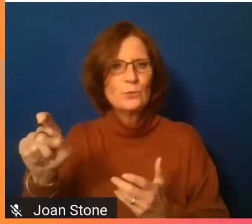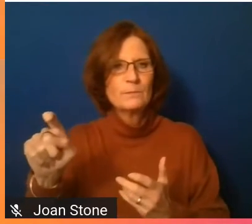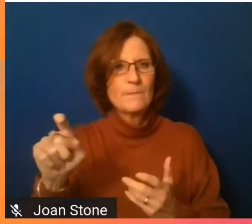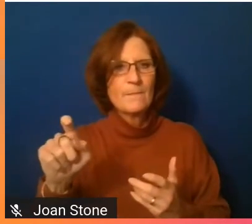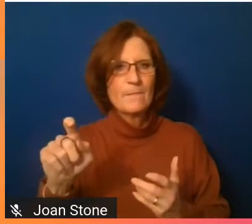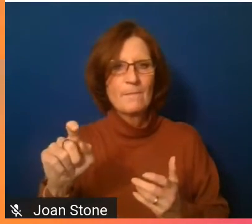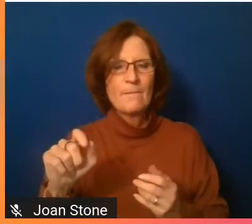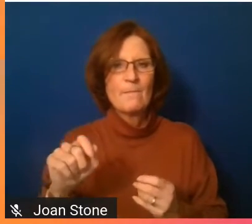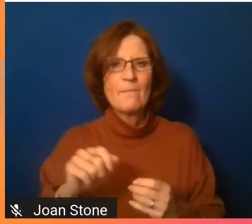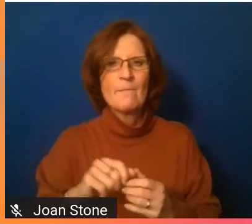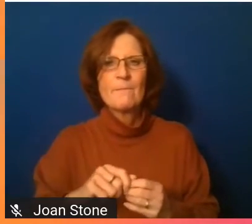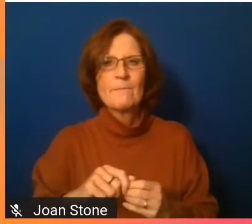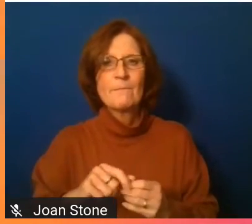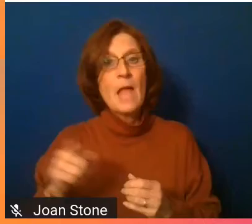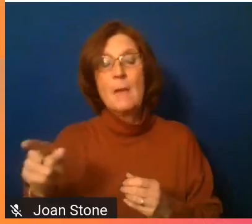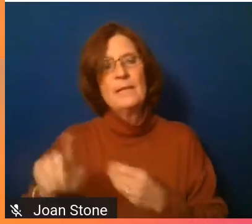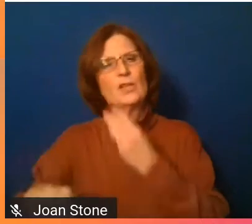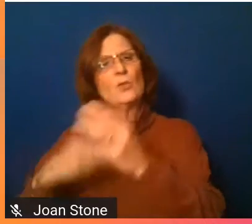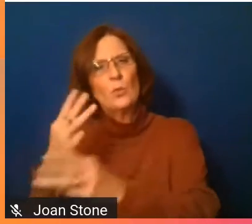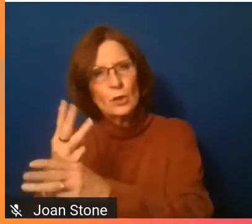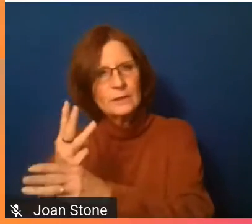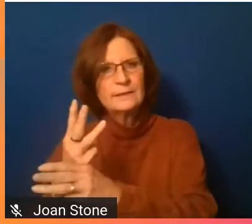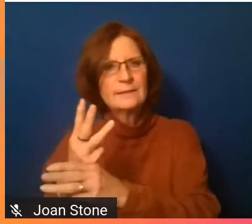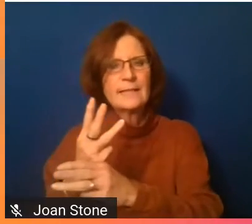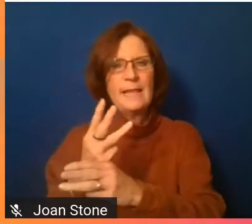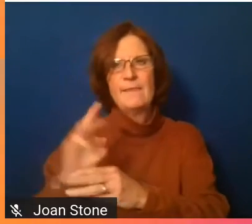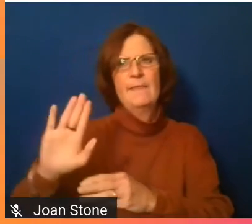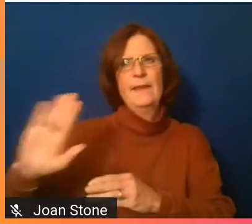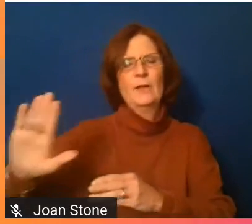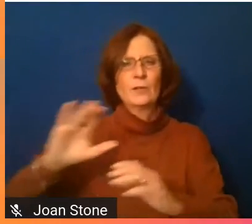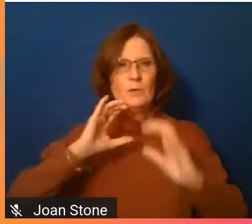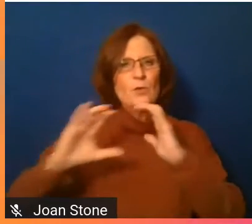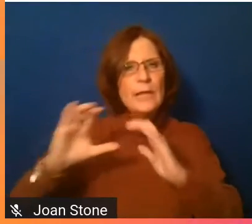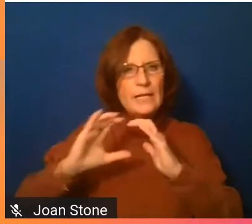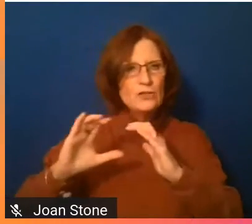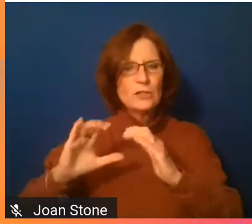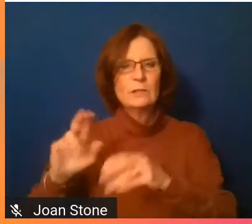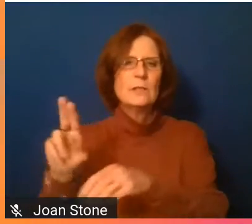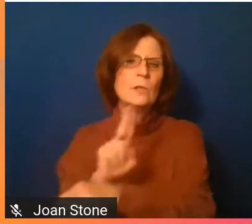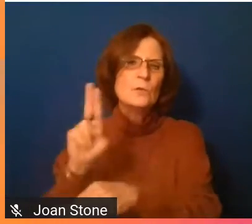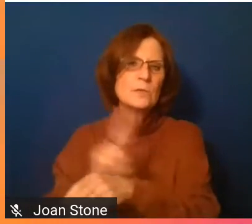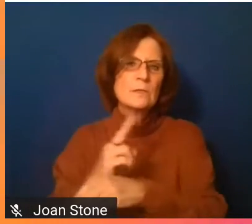a word made of body movements, and so I